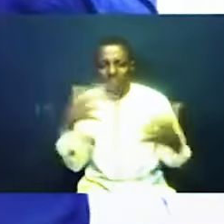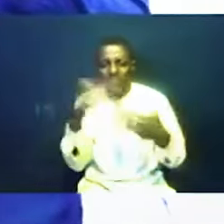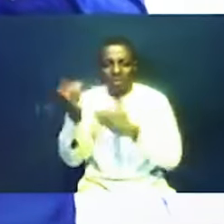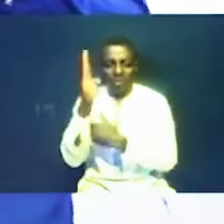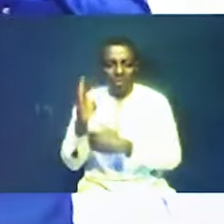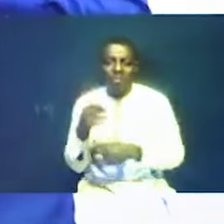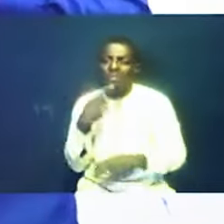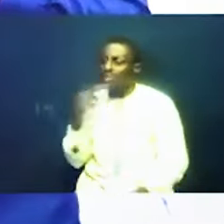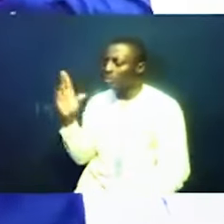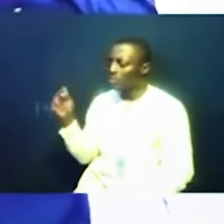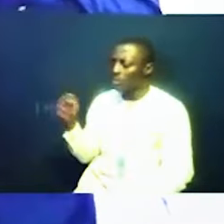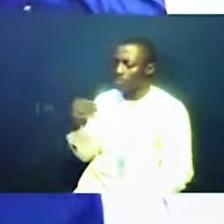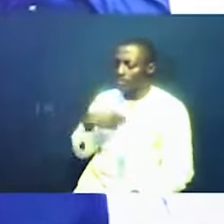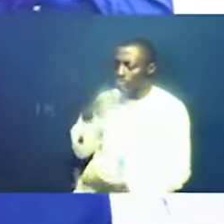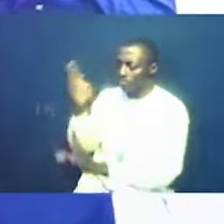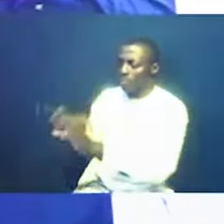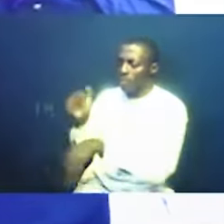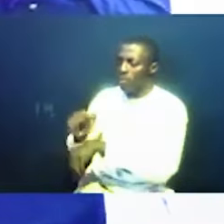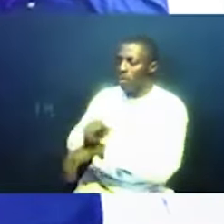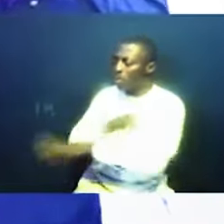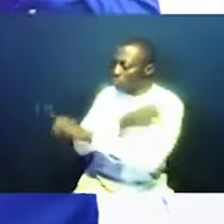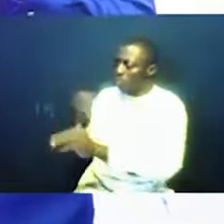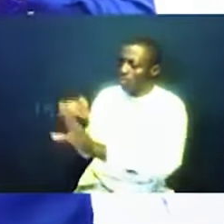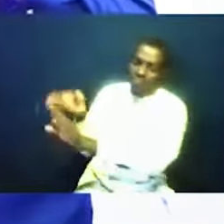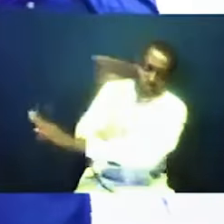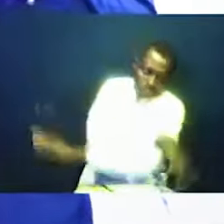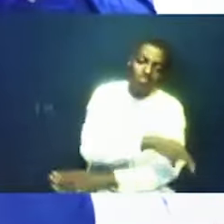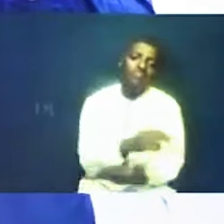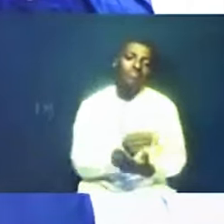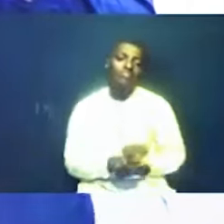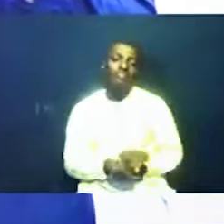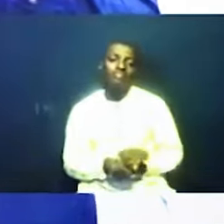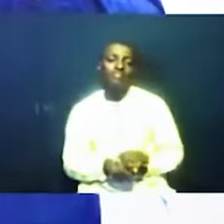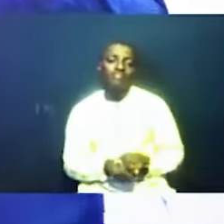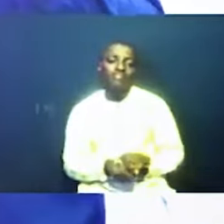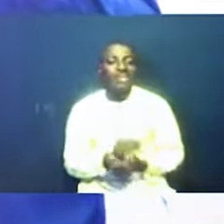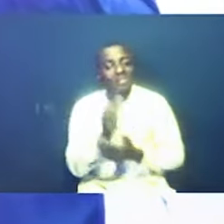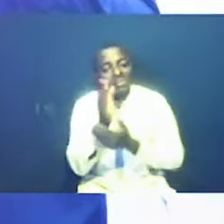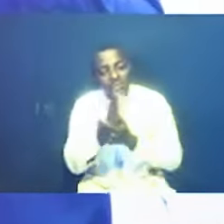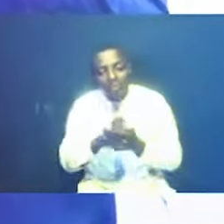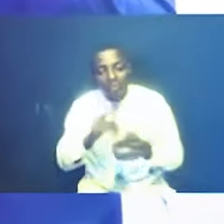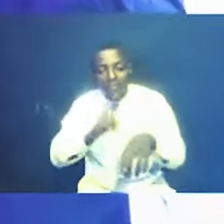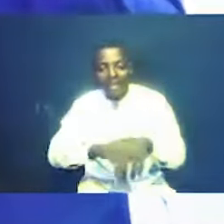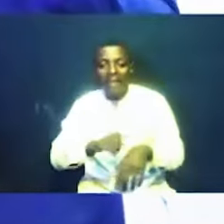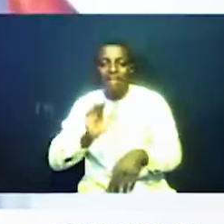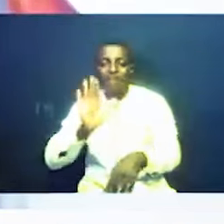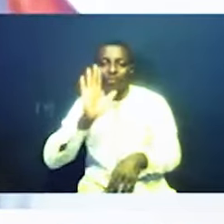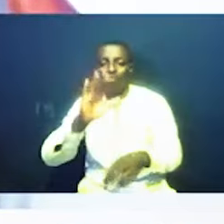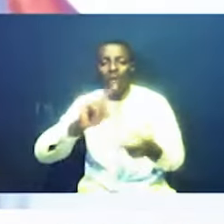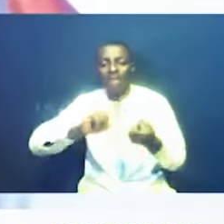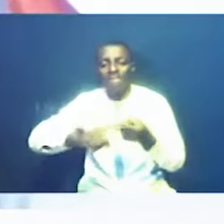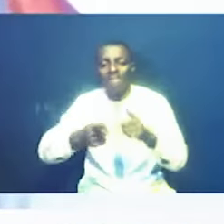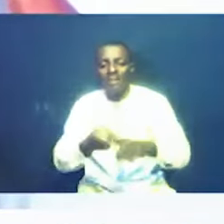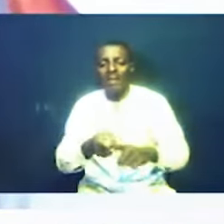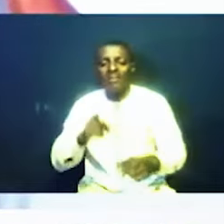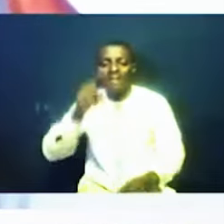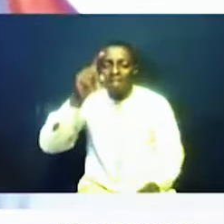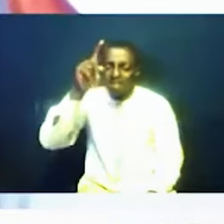God. Sometimes you need to say no to a friend when there are